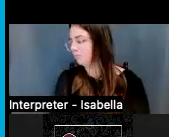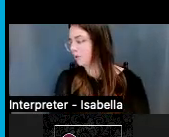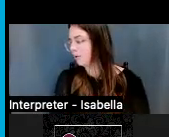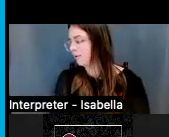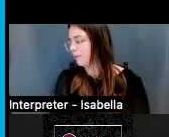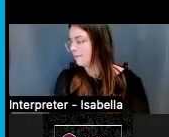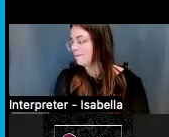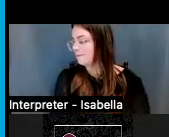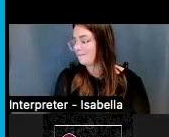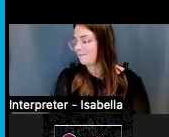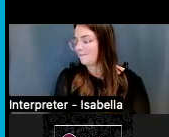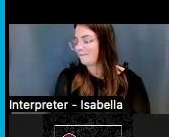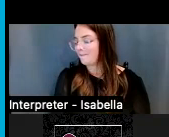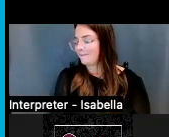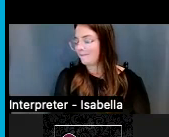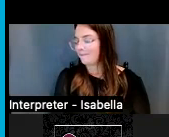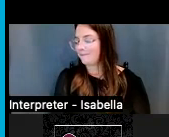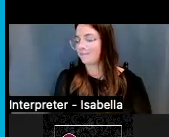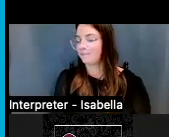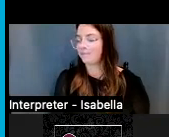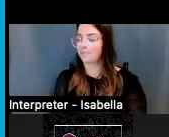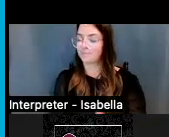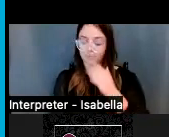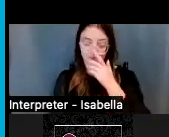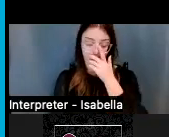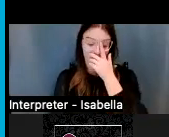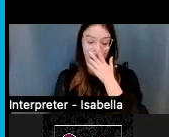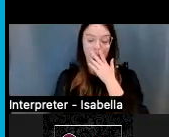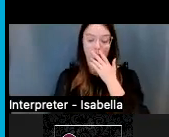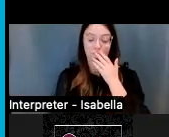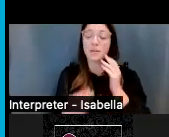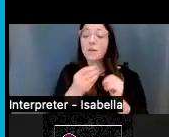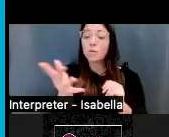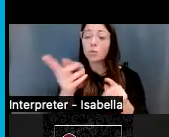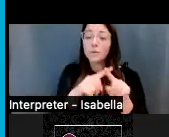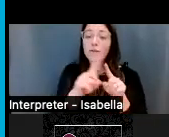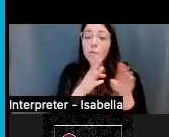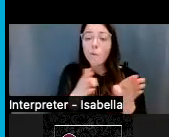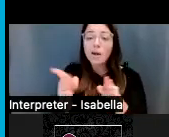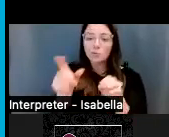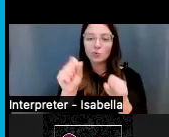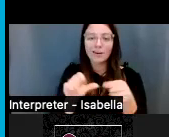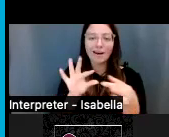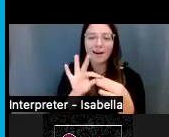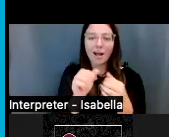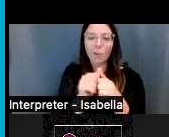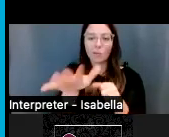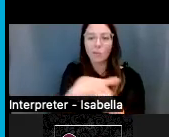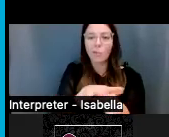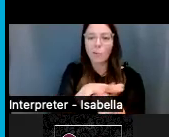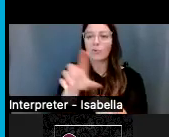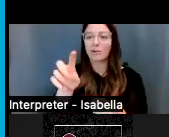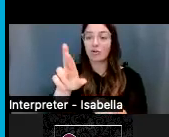So there are a couple of different ways that you can connect to your local DRS office. So referrals can be made